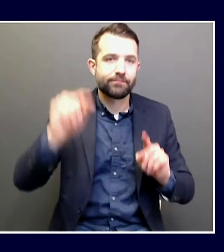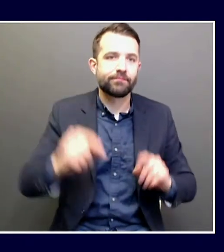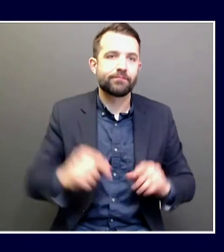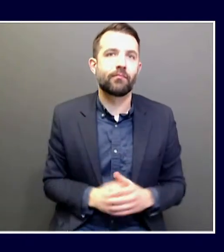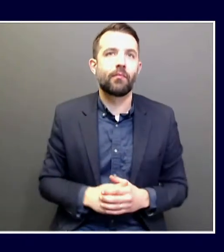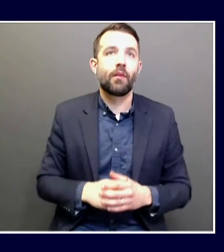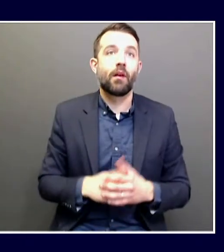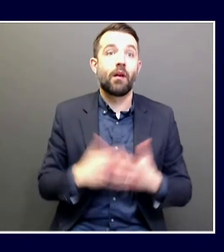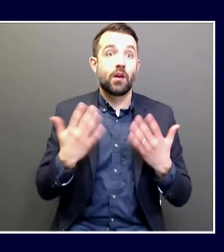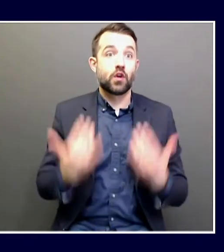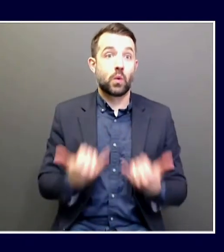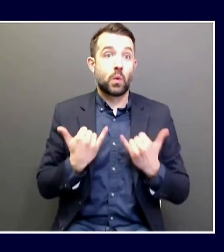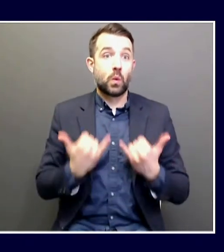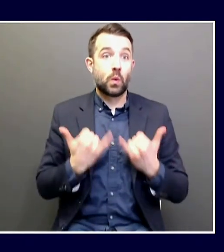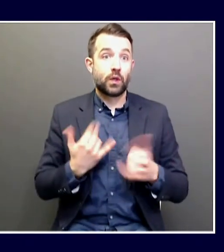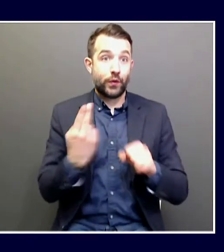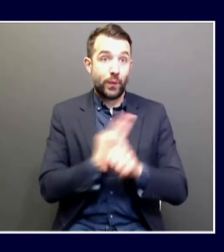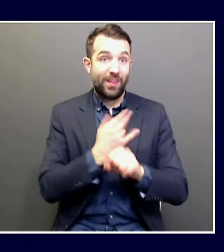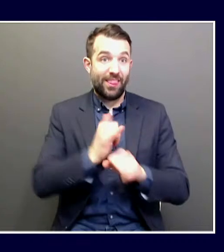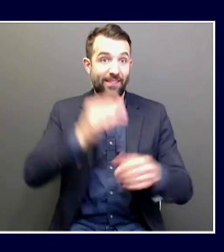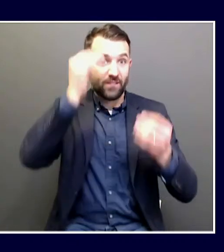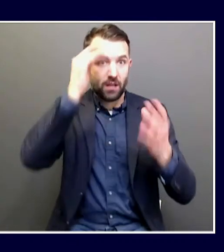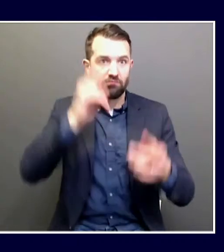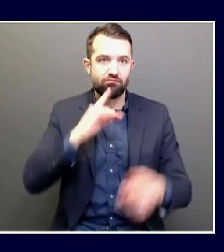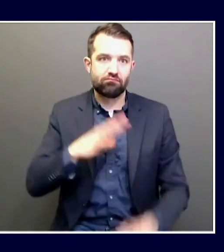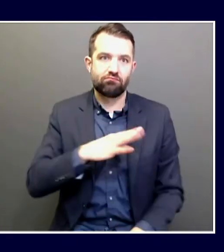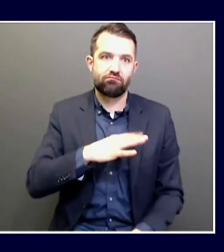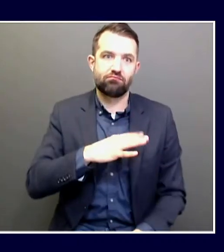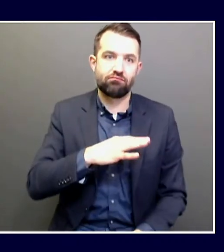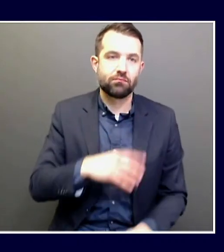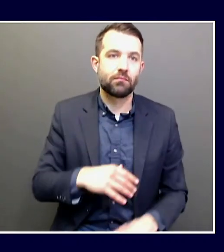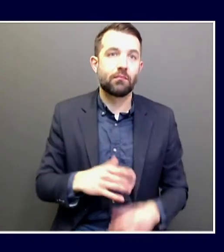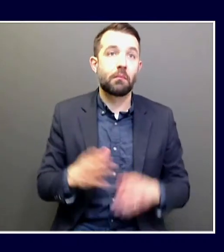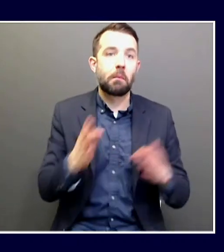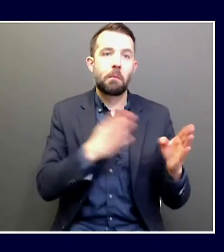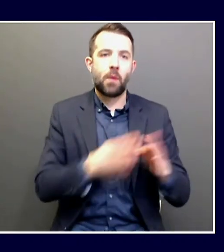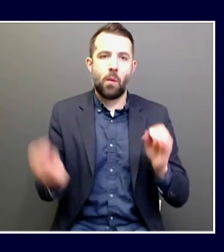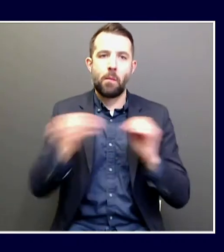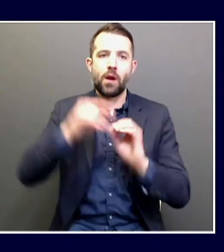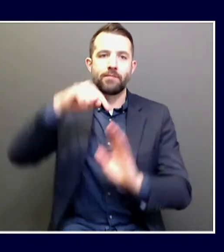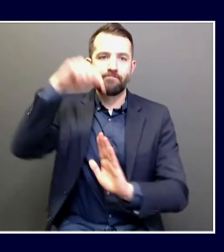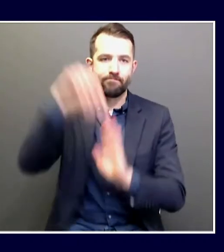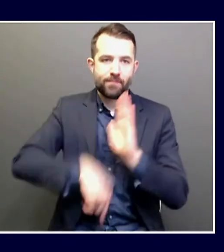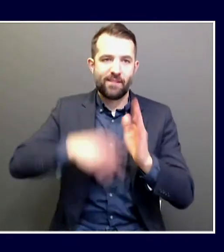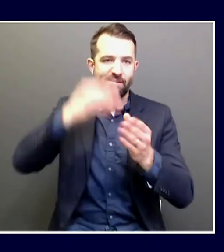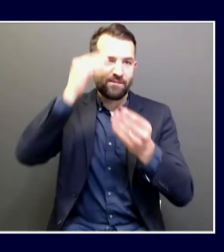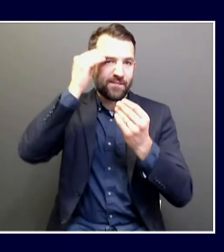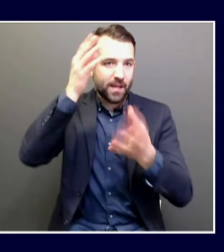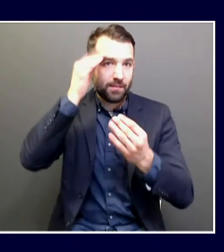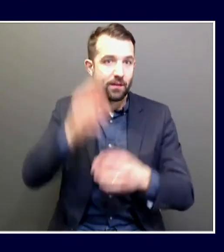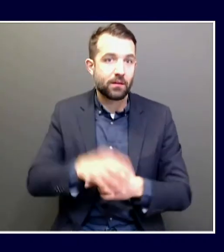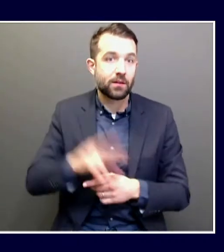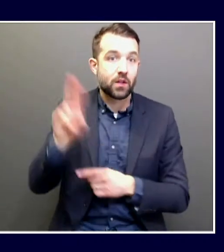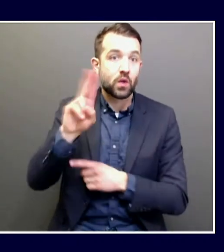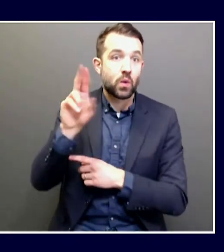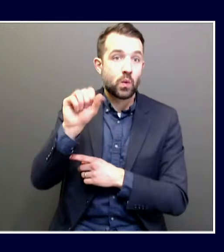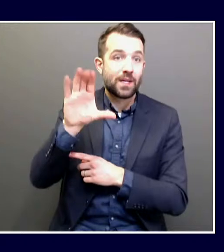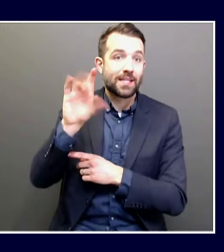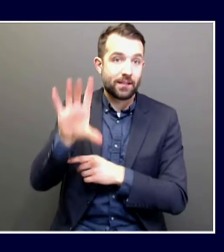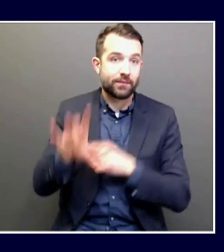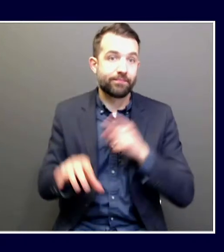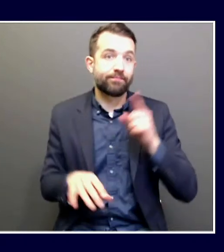now? Well, Maine CDC has been working with the US CDC, the Maine Department of Environmental